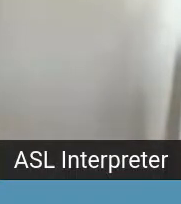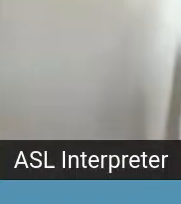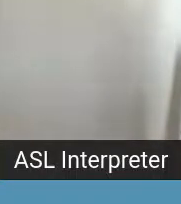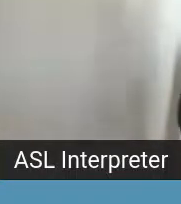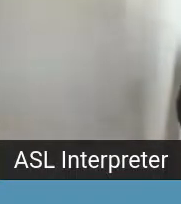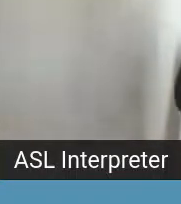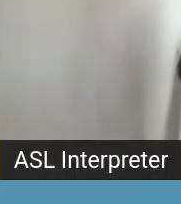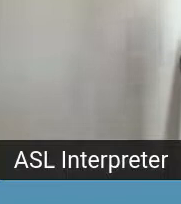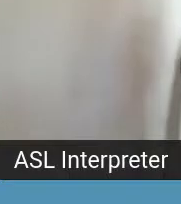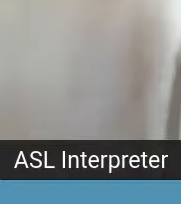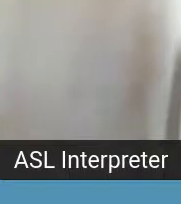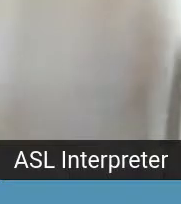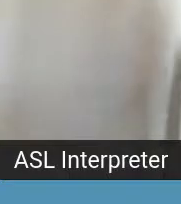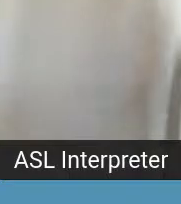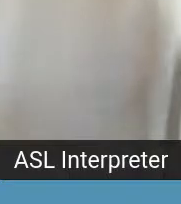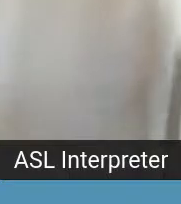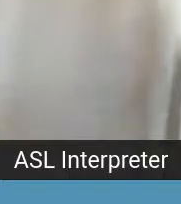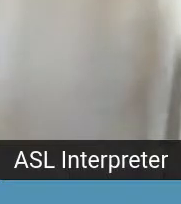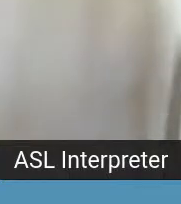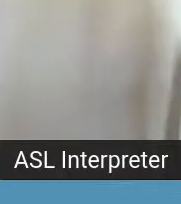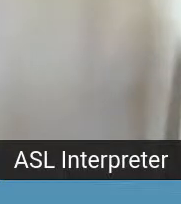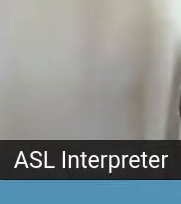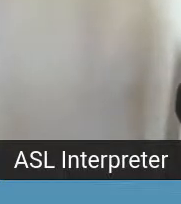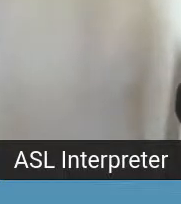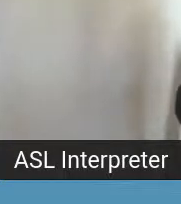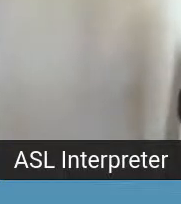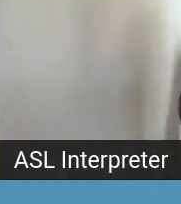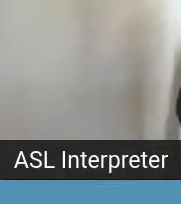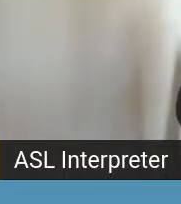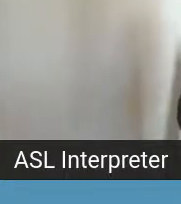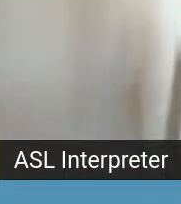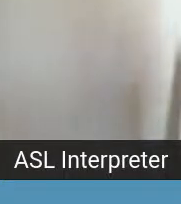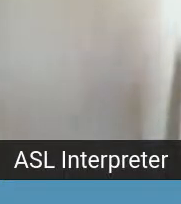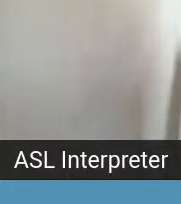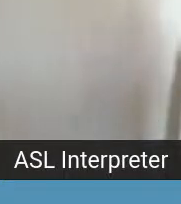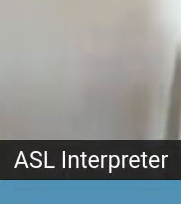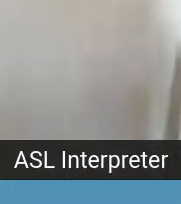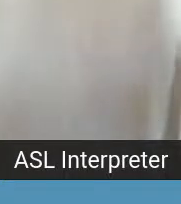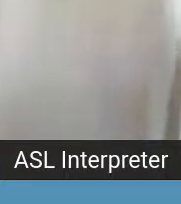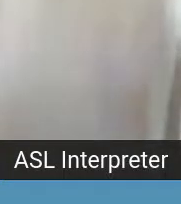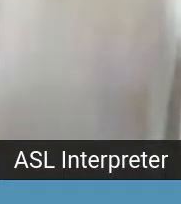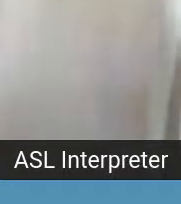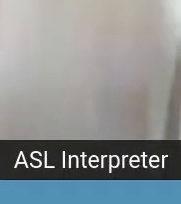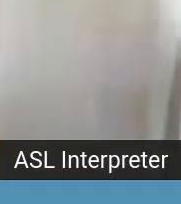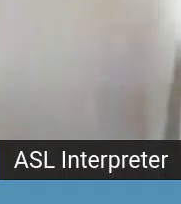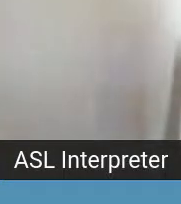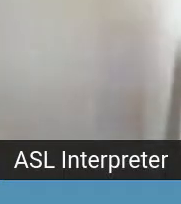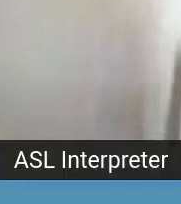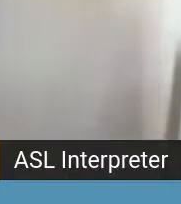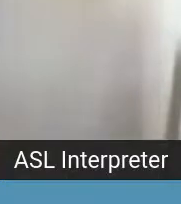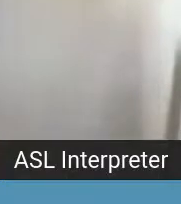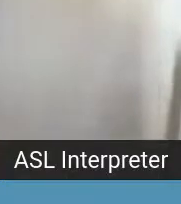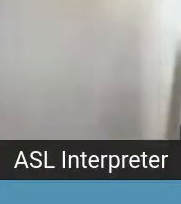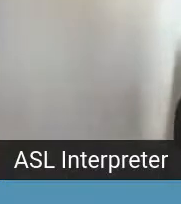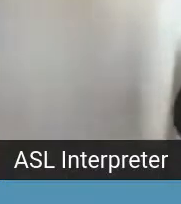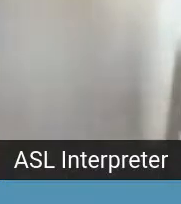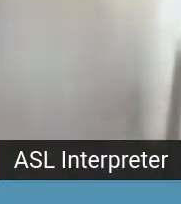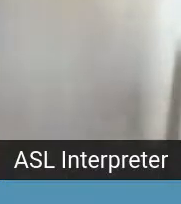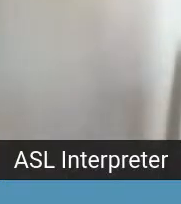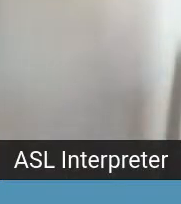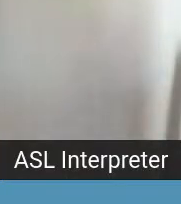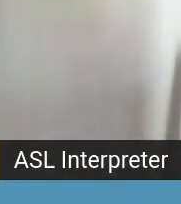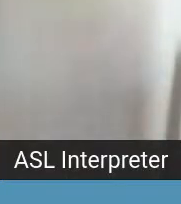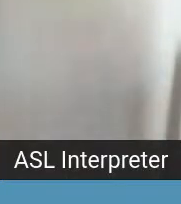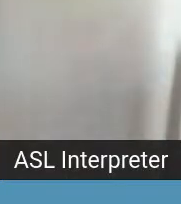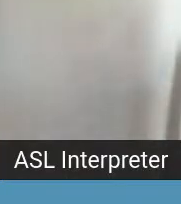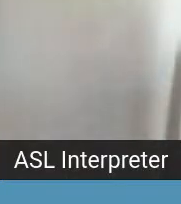with a dashboard until you know what are the questions I'm trying to answer. So hopefully that helps. Again, I think benchmarking yourself is a good place